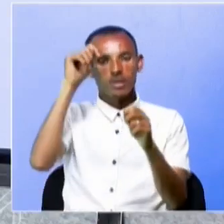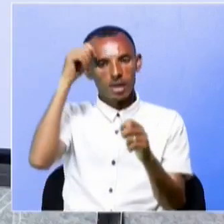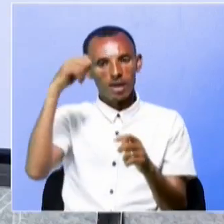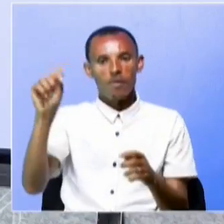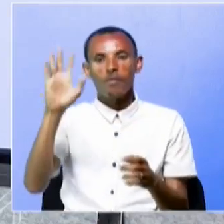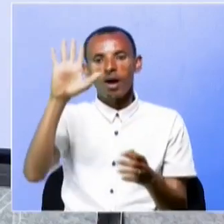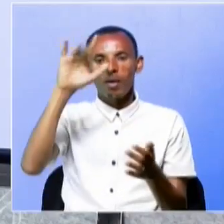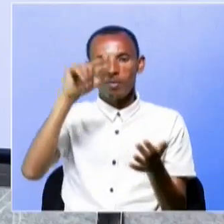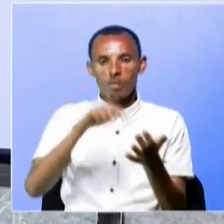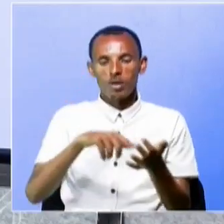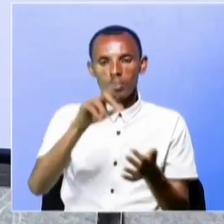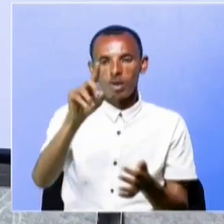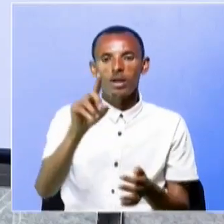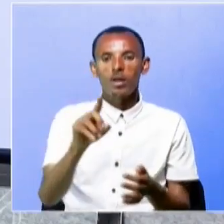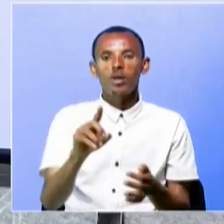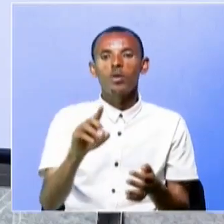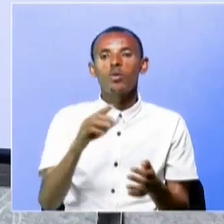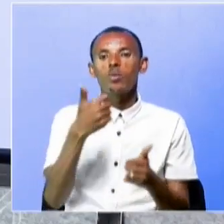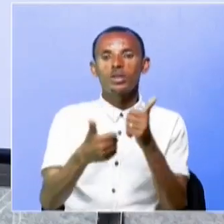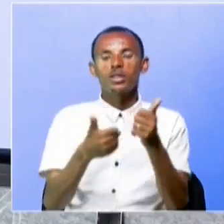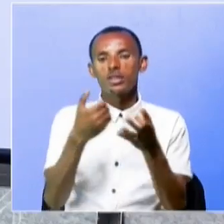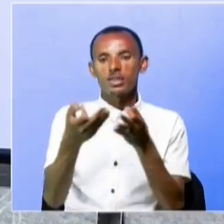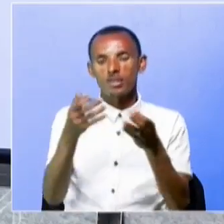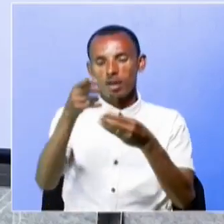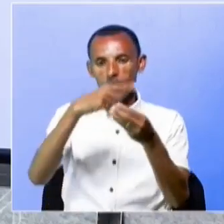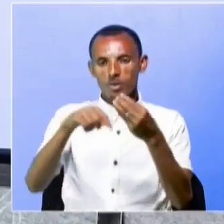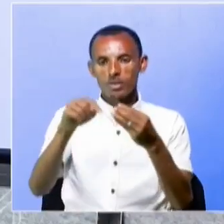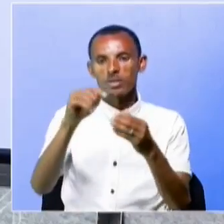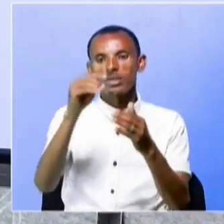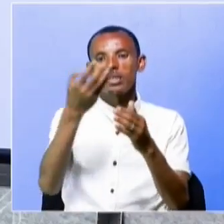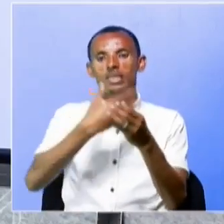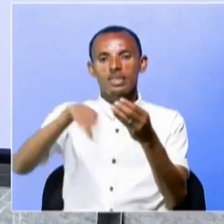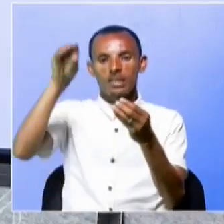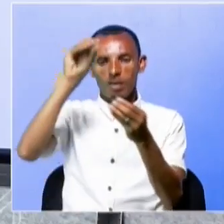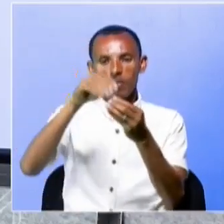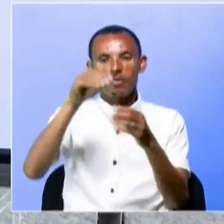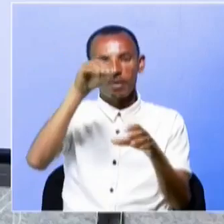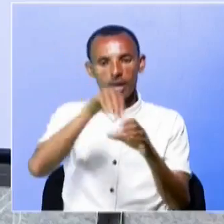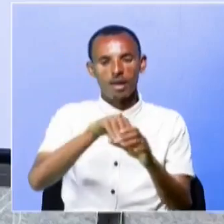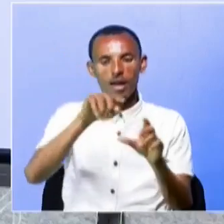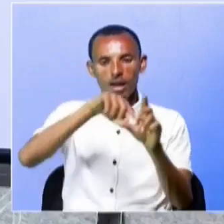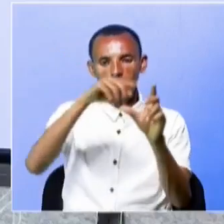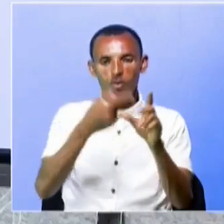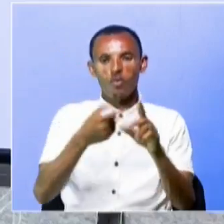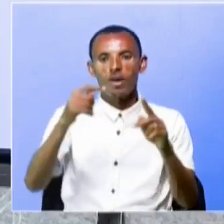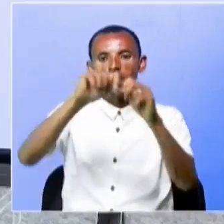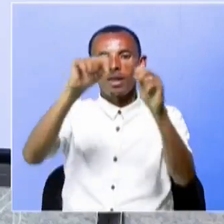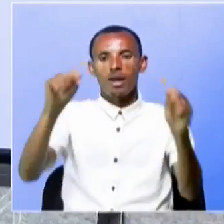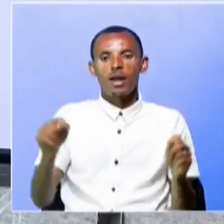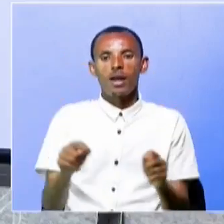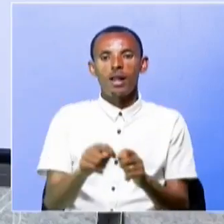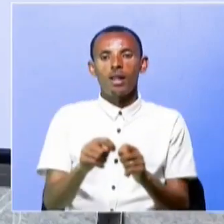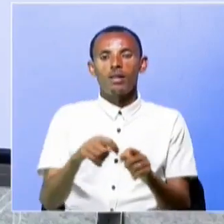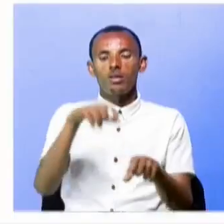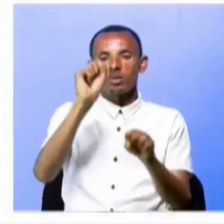which deals about the sum of the interior angles of a triangle, nothing more.